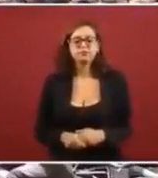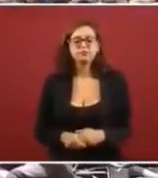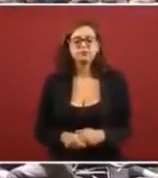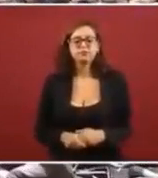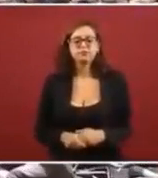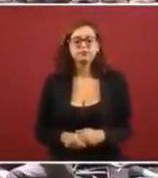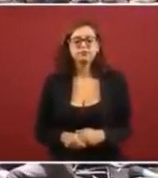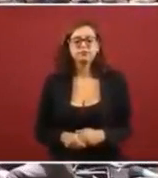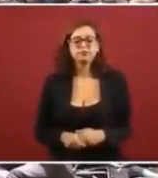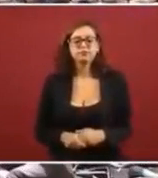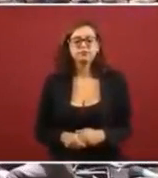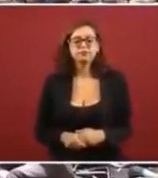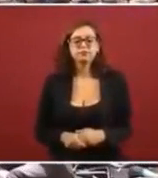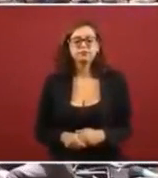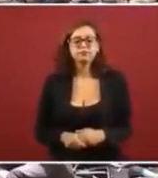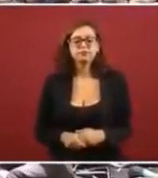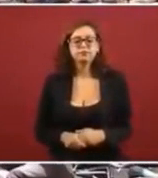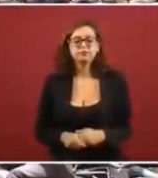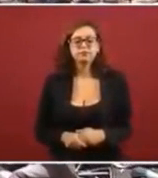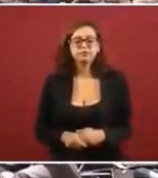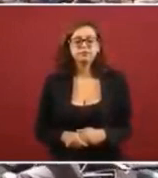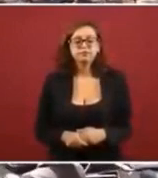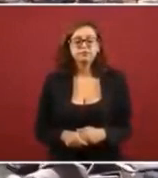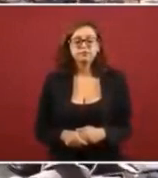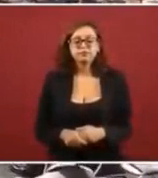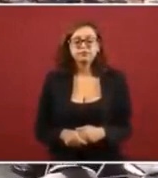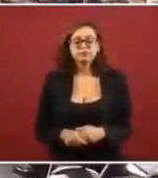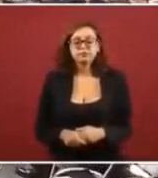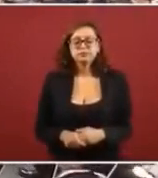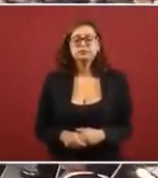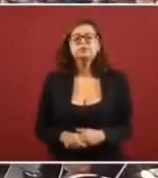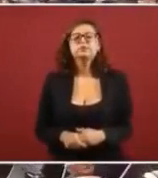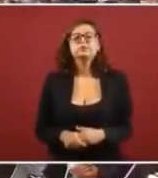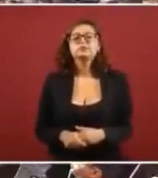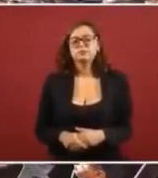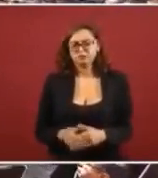and many of them are now part of thee